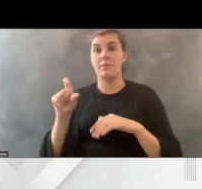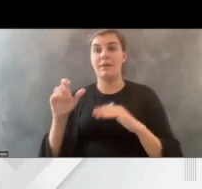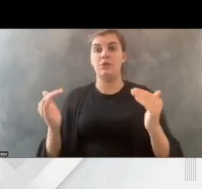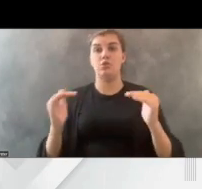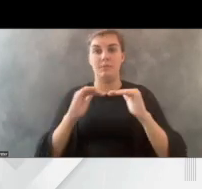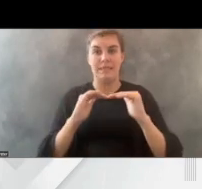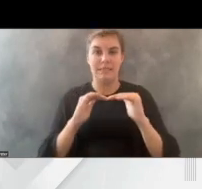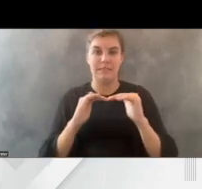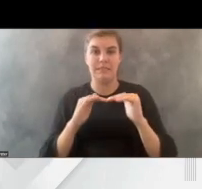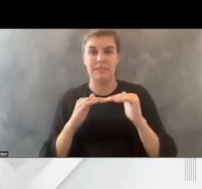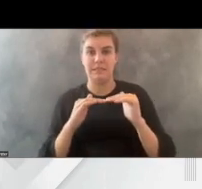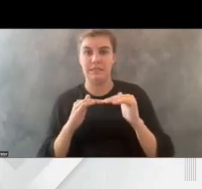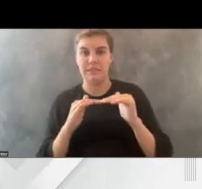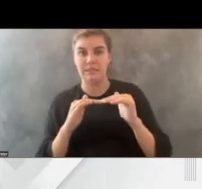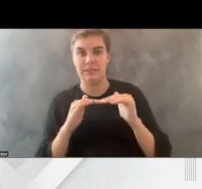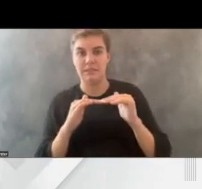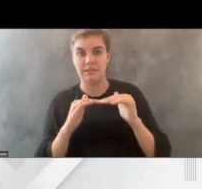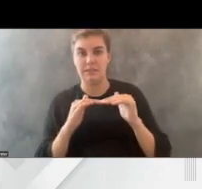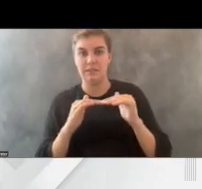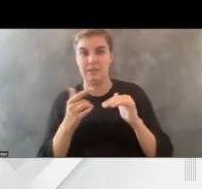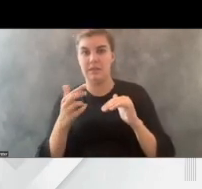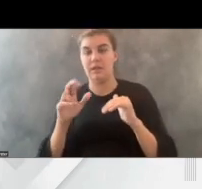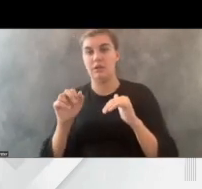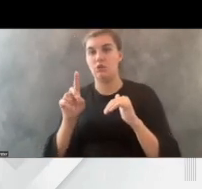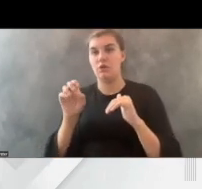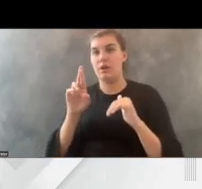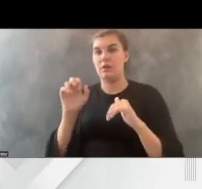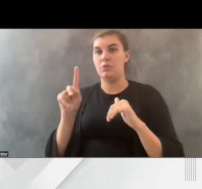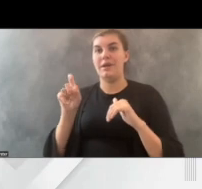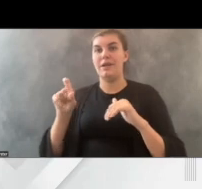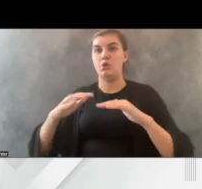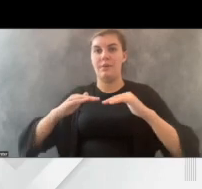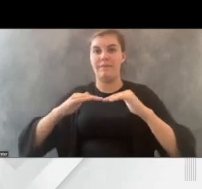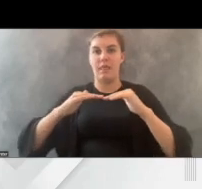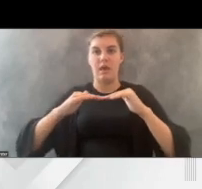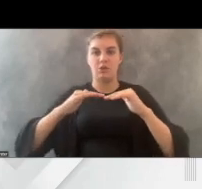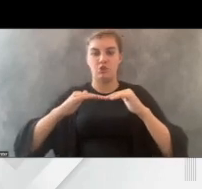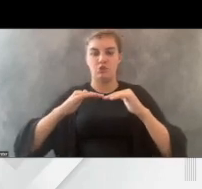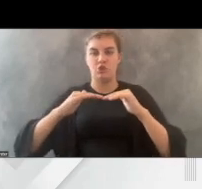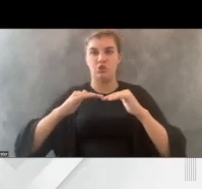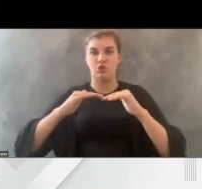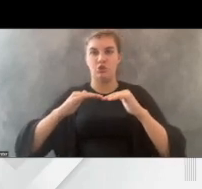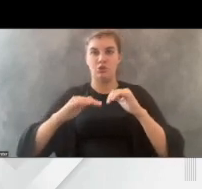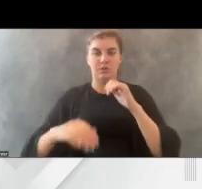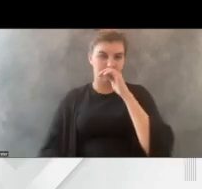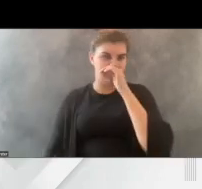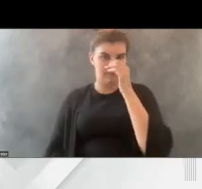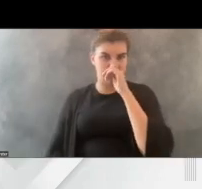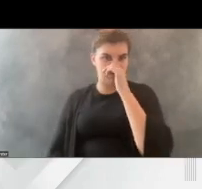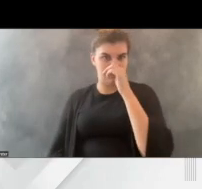vehicles turn or cross, or in those locations, gaps in the detectable edging is